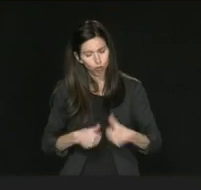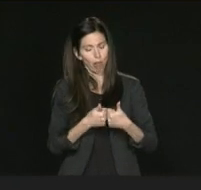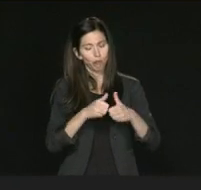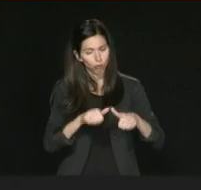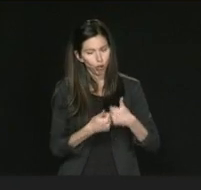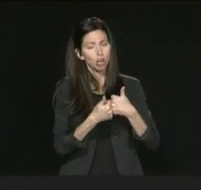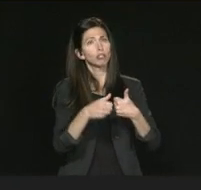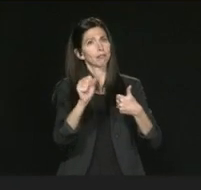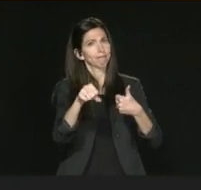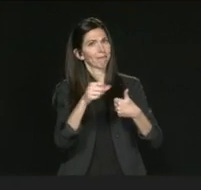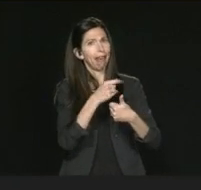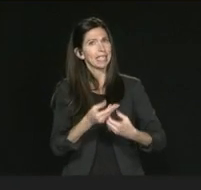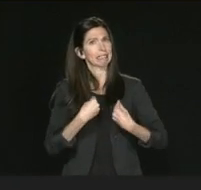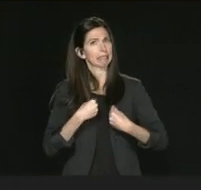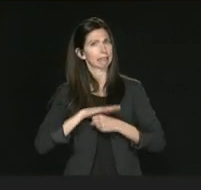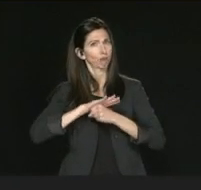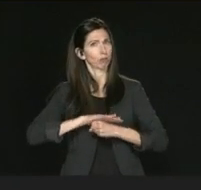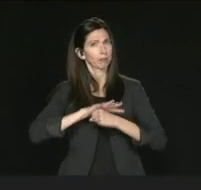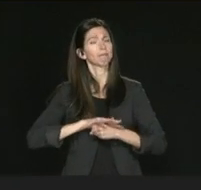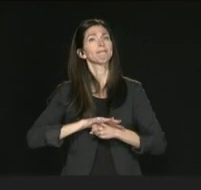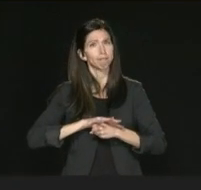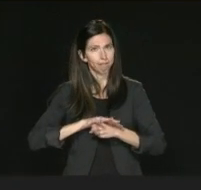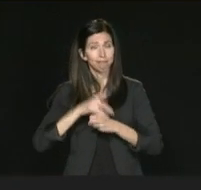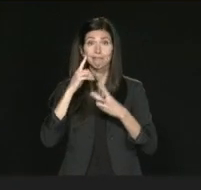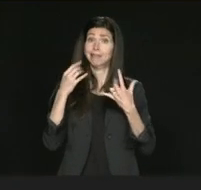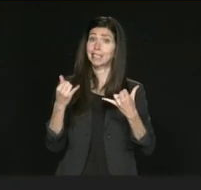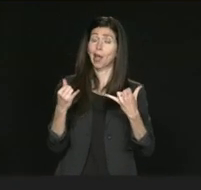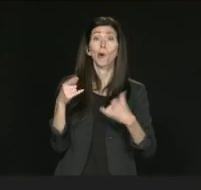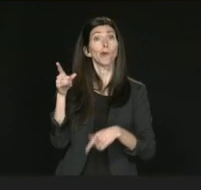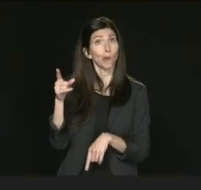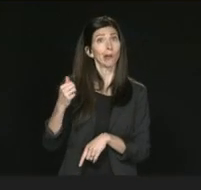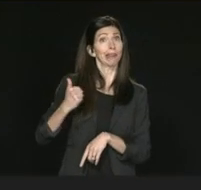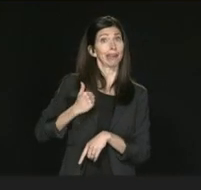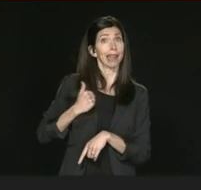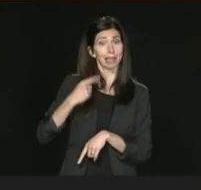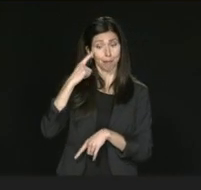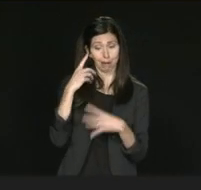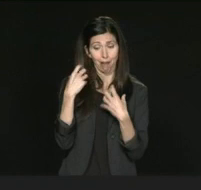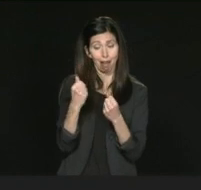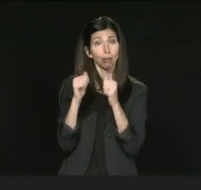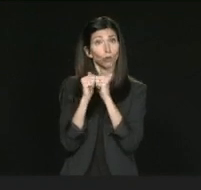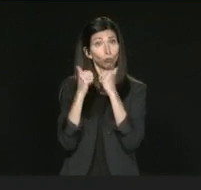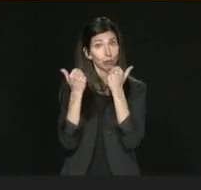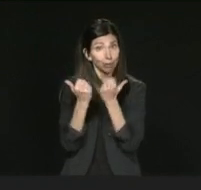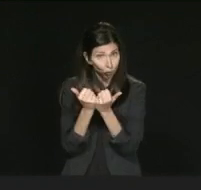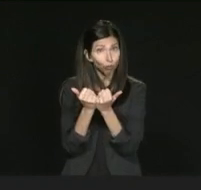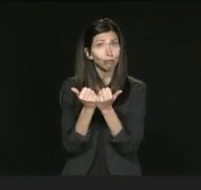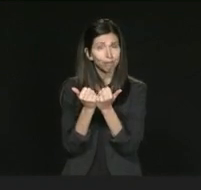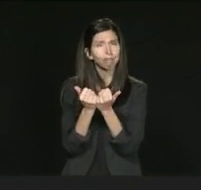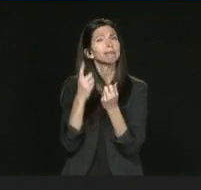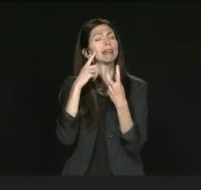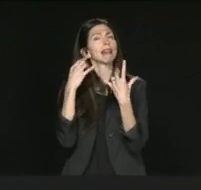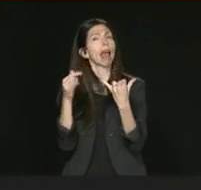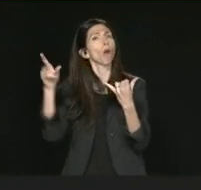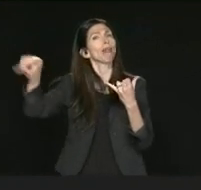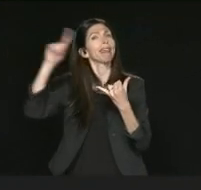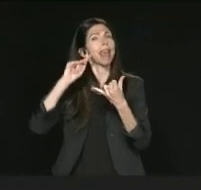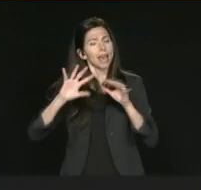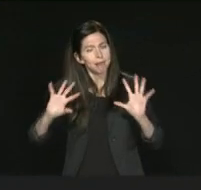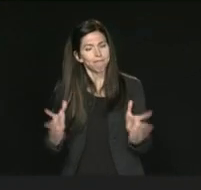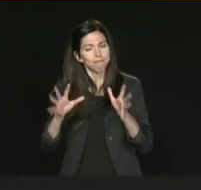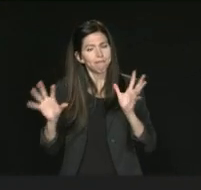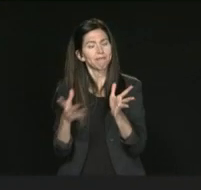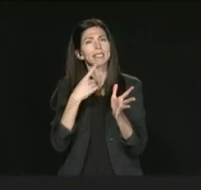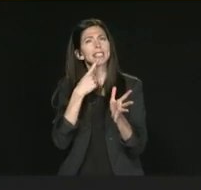Health Association is leading the way on Mental Health Week by encouraging us to get real with our feelings. These